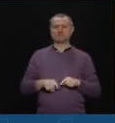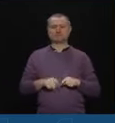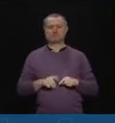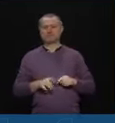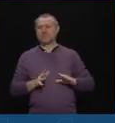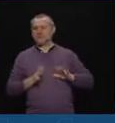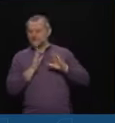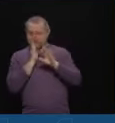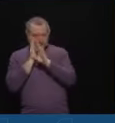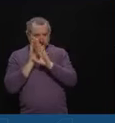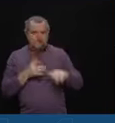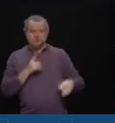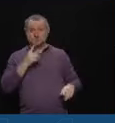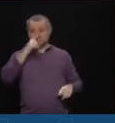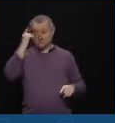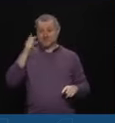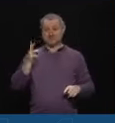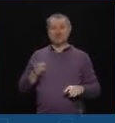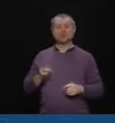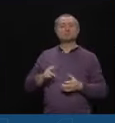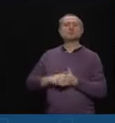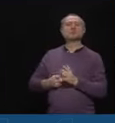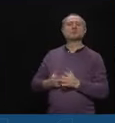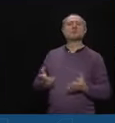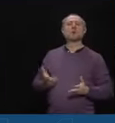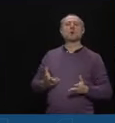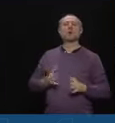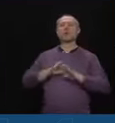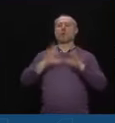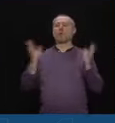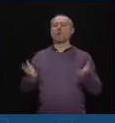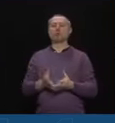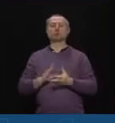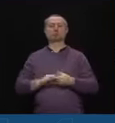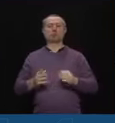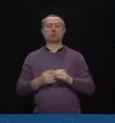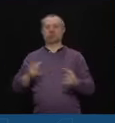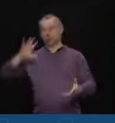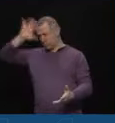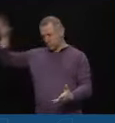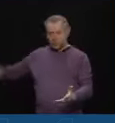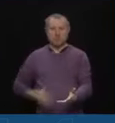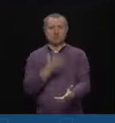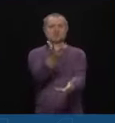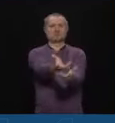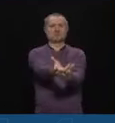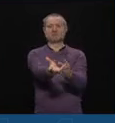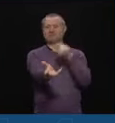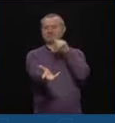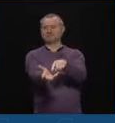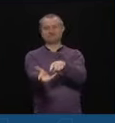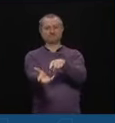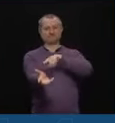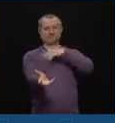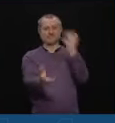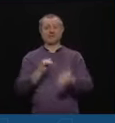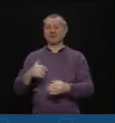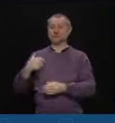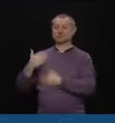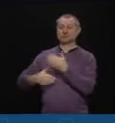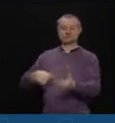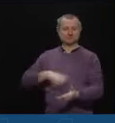Black history means we have to tell the whole story. The whole story needs to be unfolded. And being a heritage center like this, it really